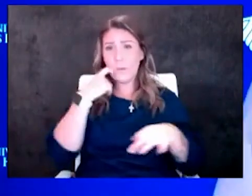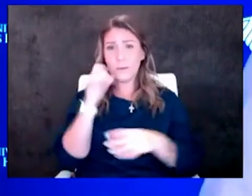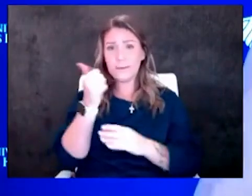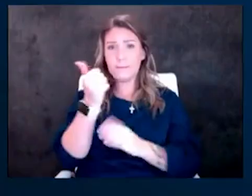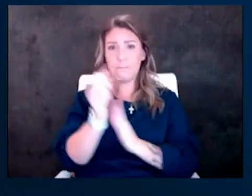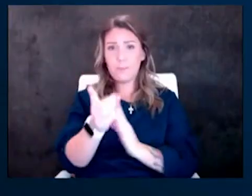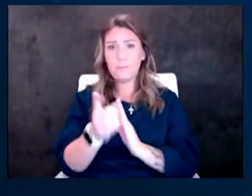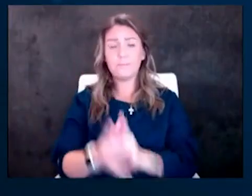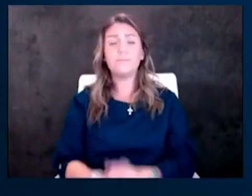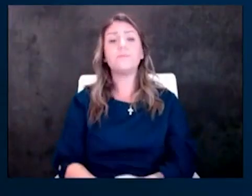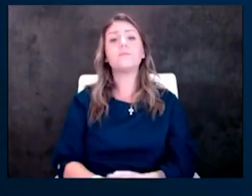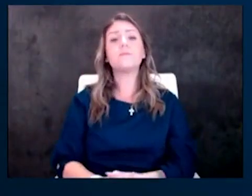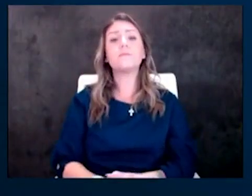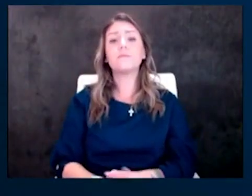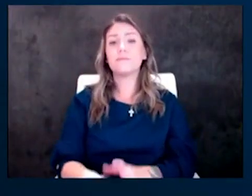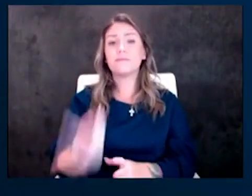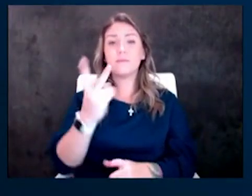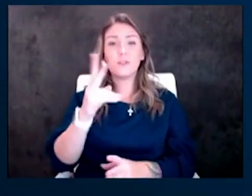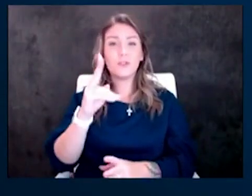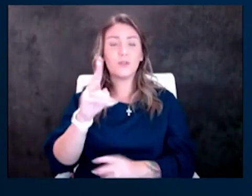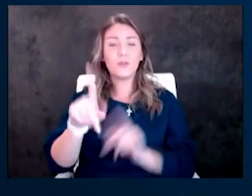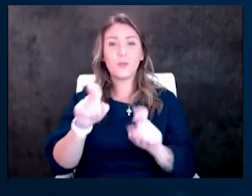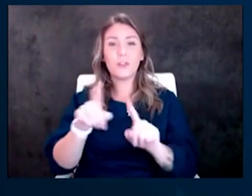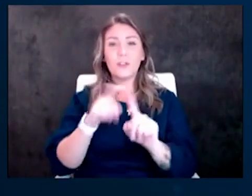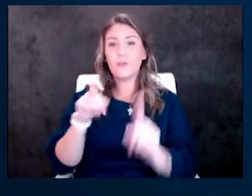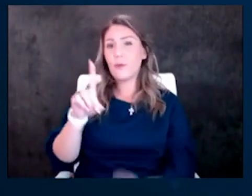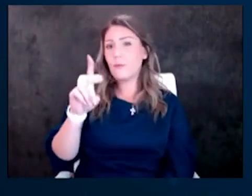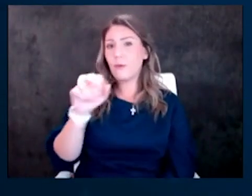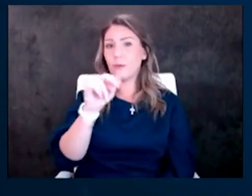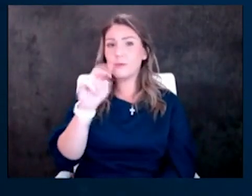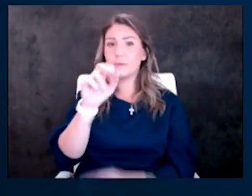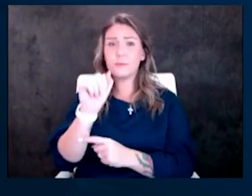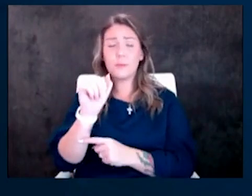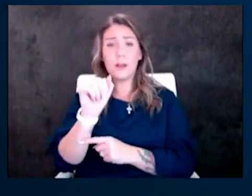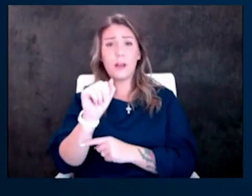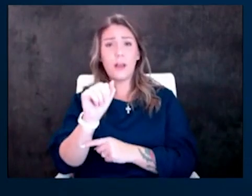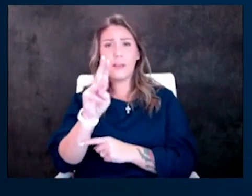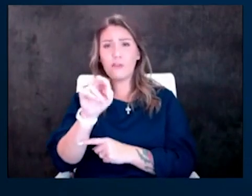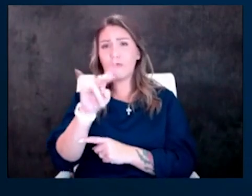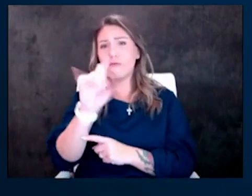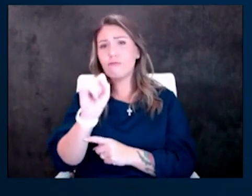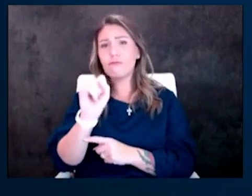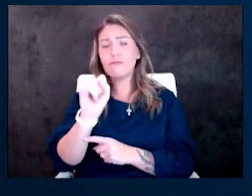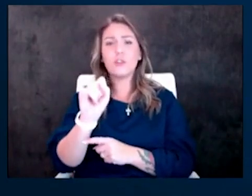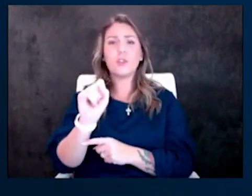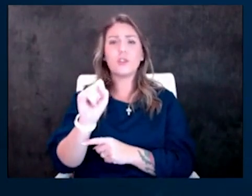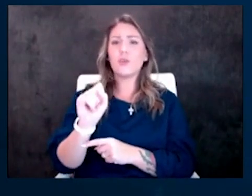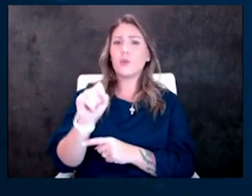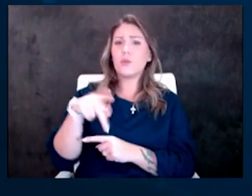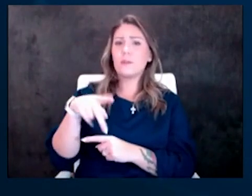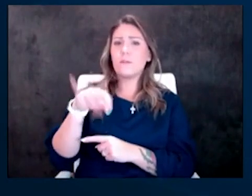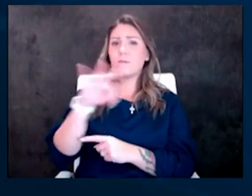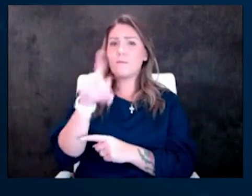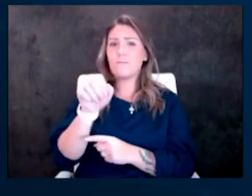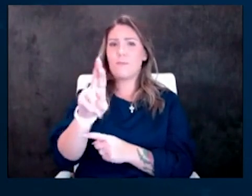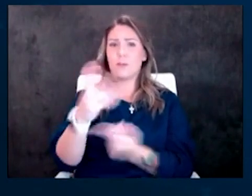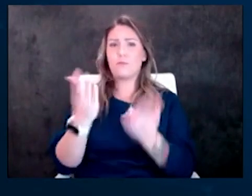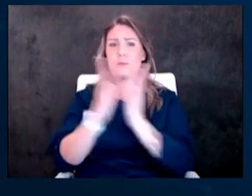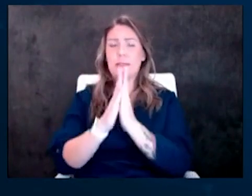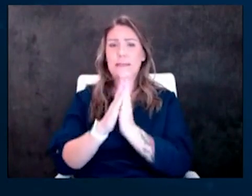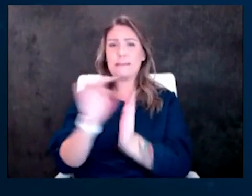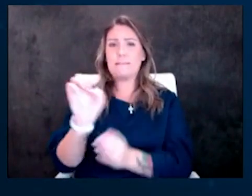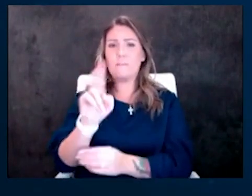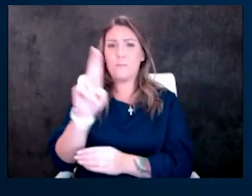Two questions from Donna. Is the news that Pfizer is asking for emergency authorization of its new antiviral